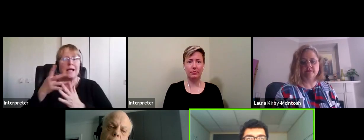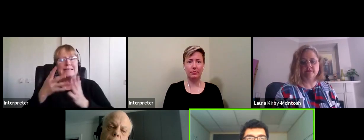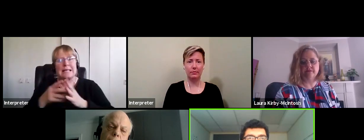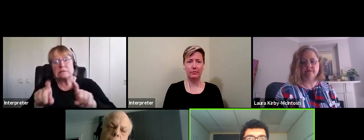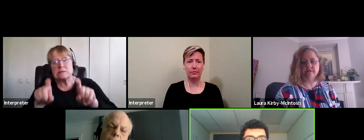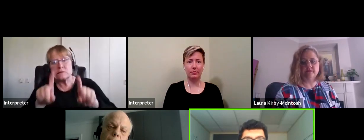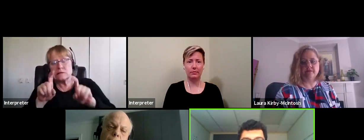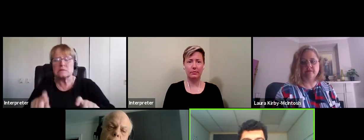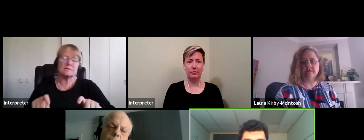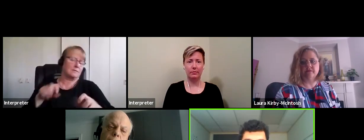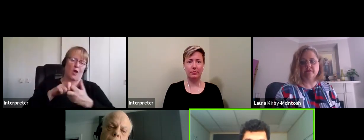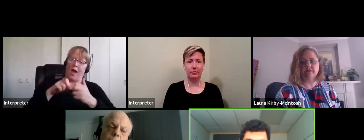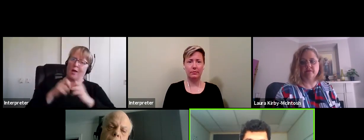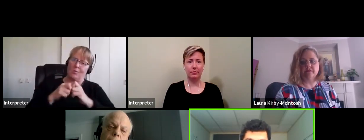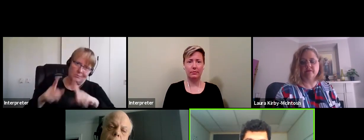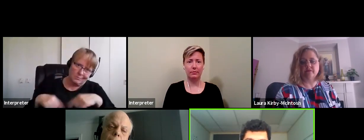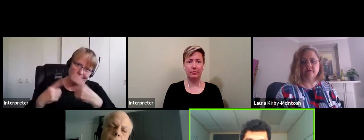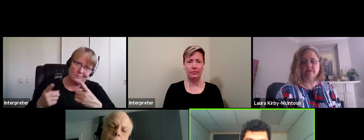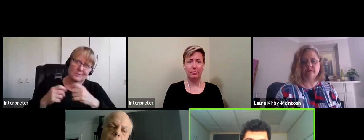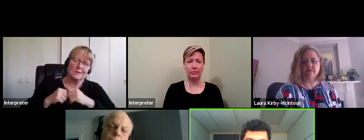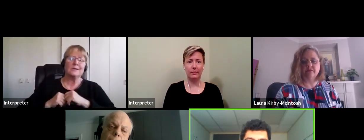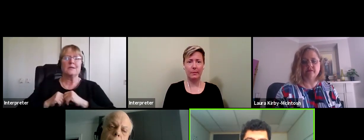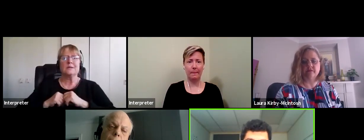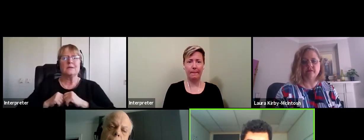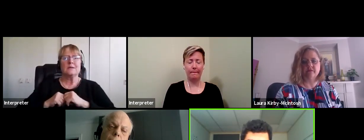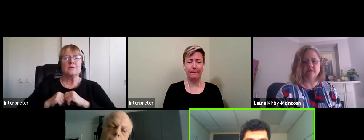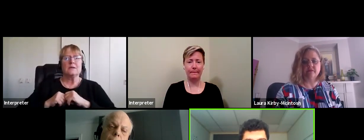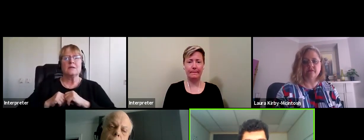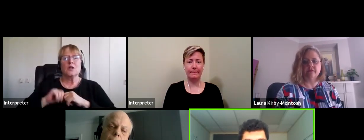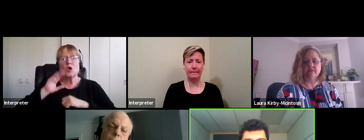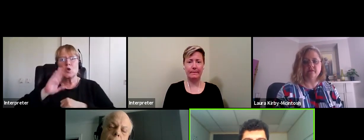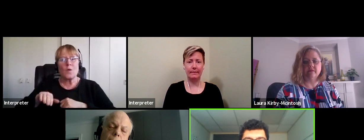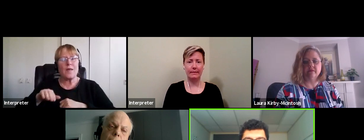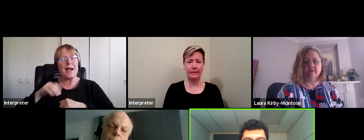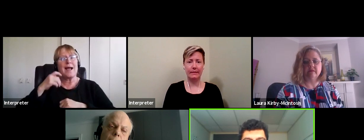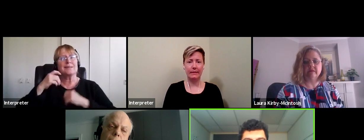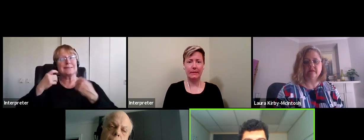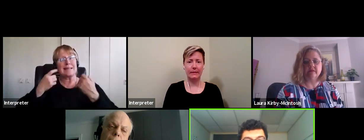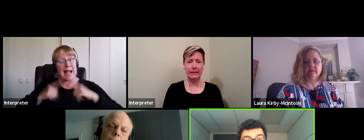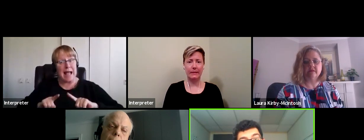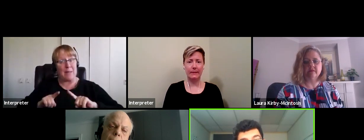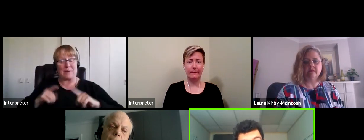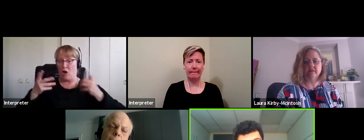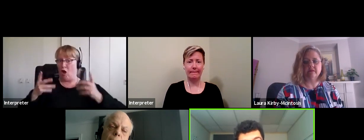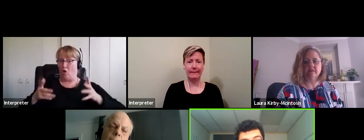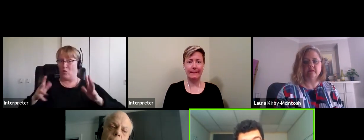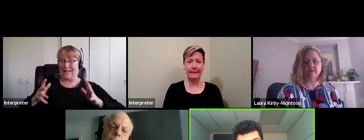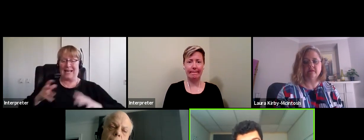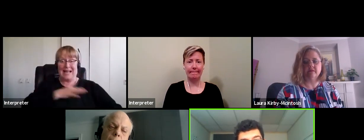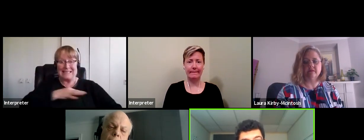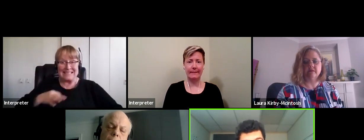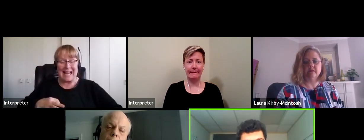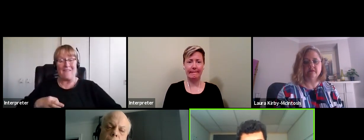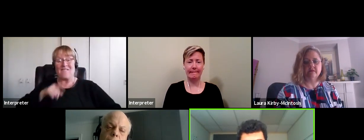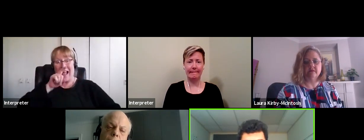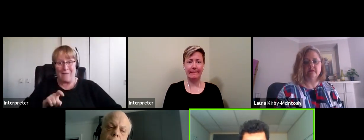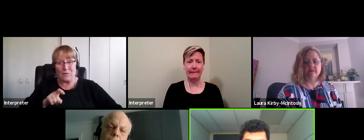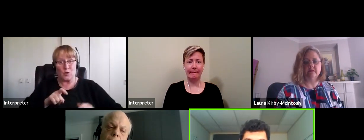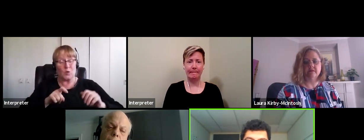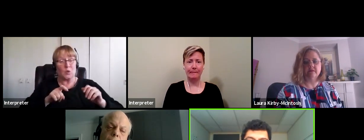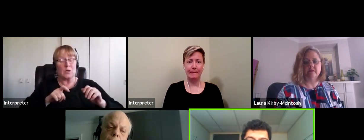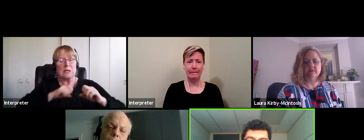issue. We've had situations where our staff, our advocates, have had to fight literally person by person across